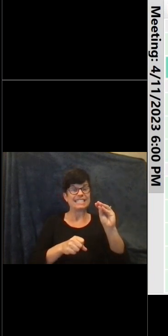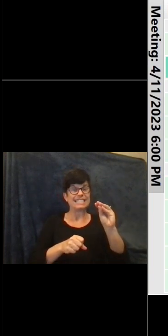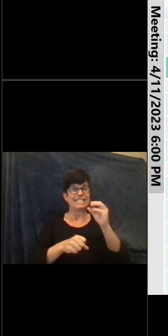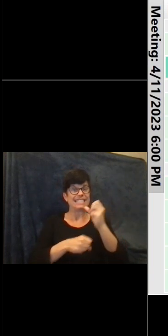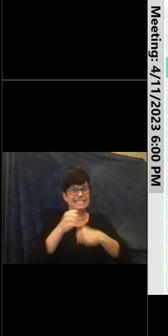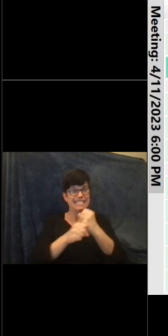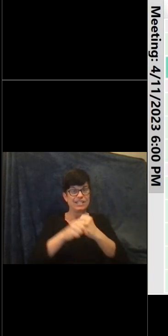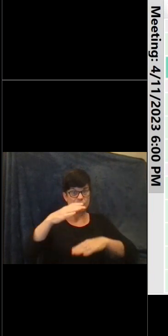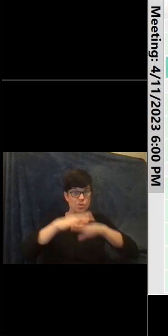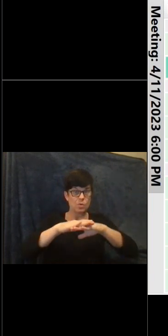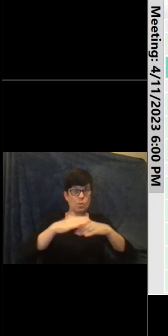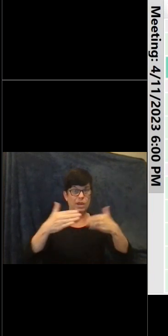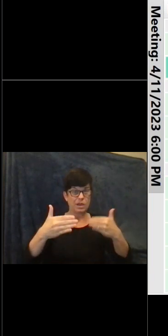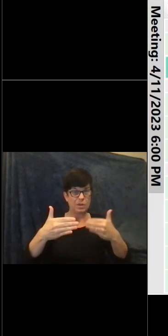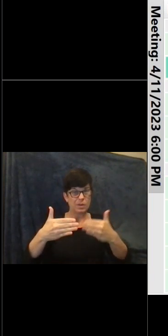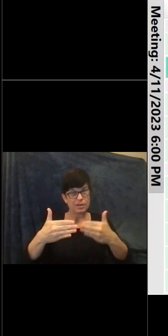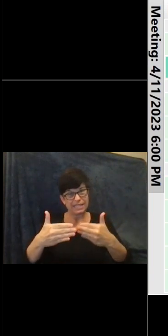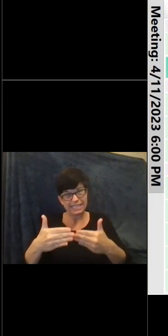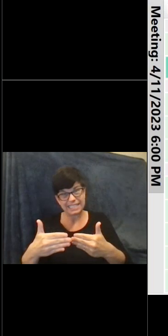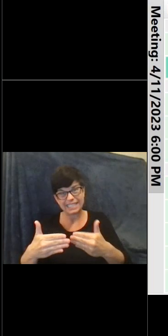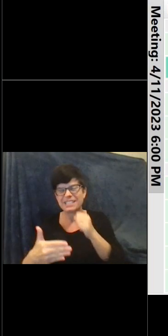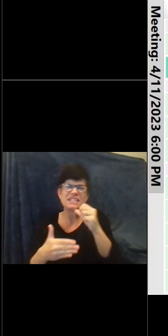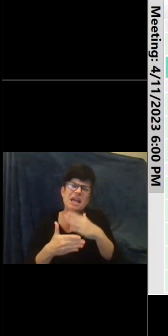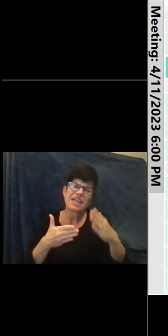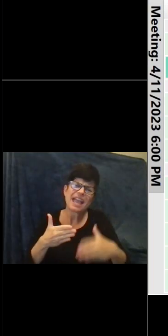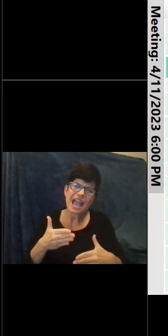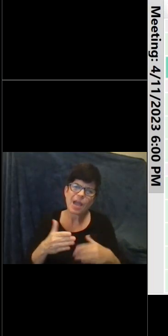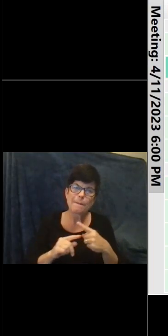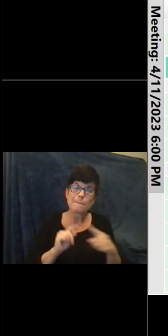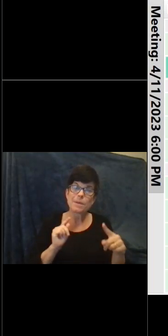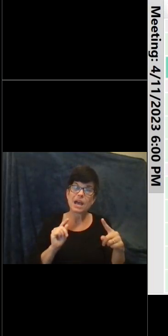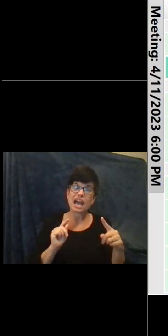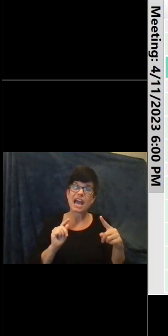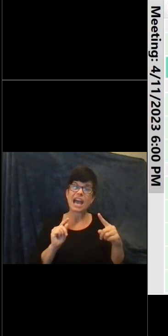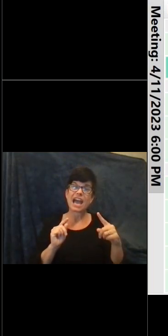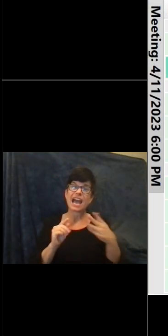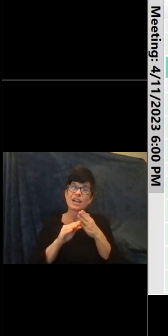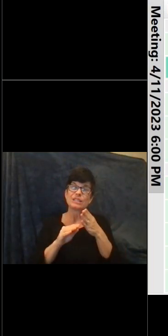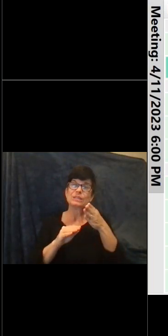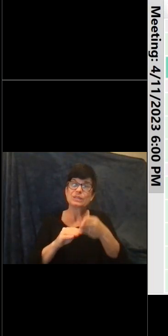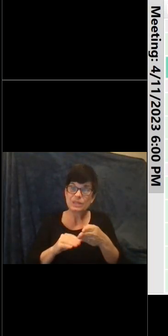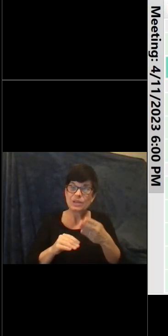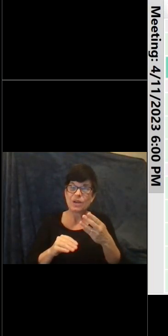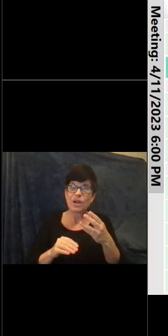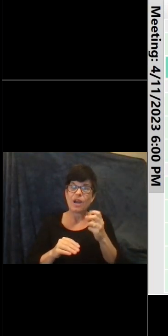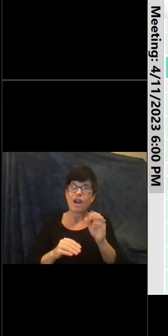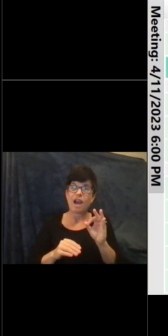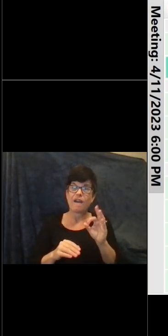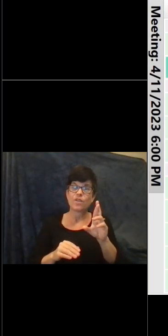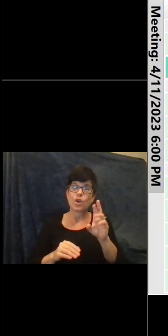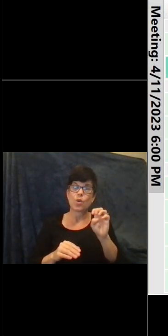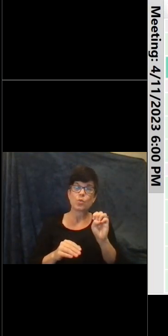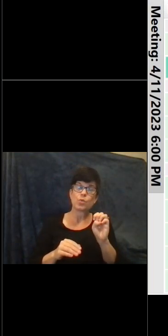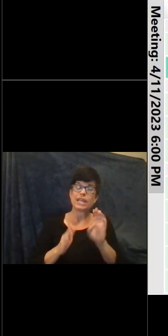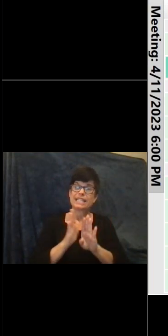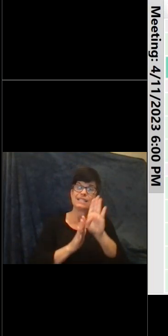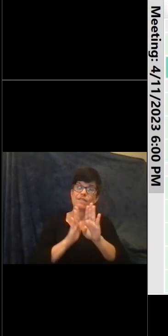approaching towards our, you know, not the end, but almost over the crest of our redevelopment